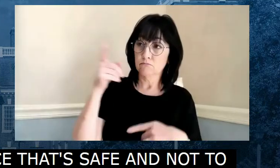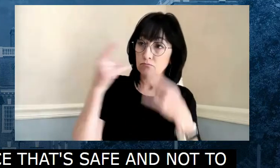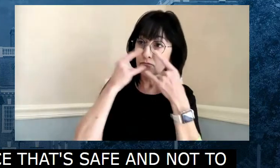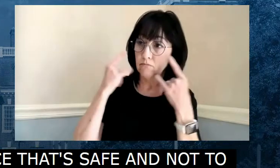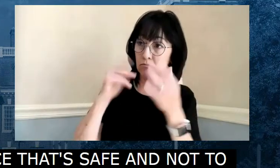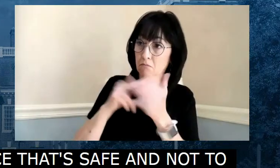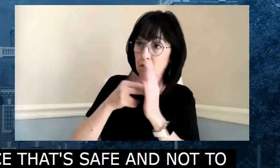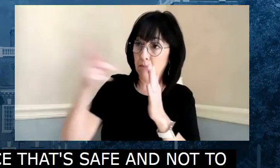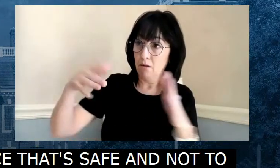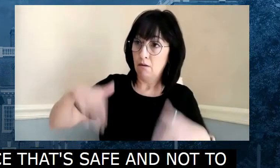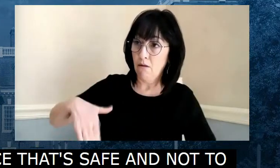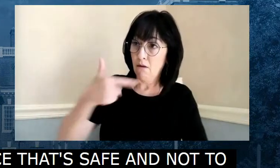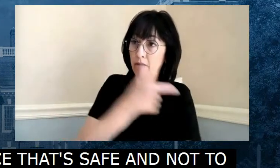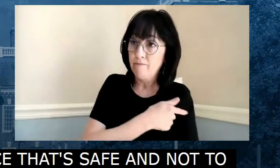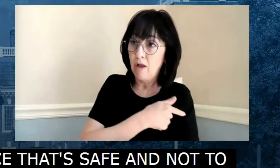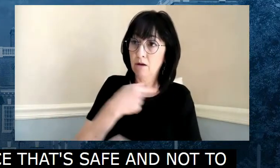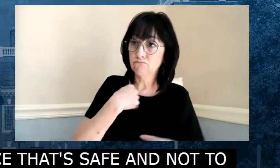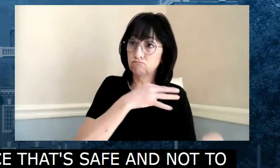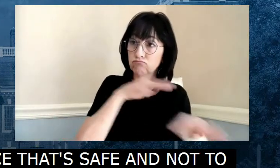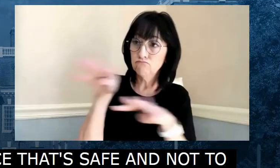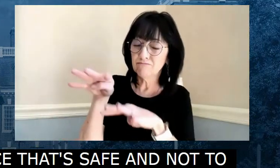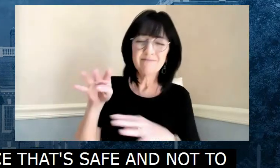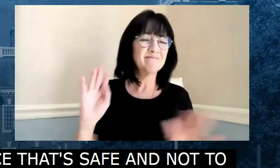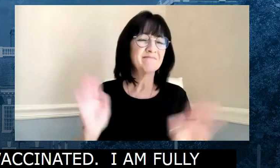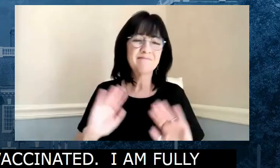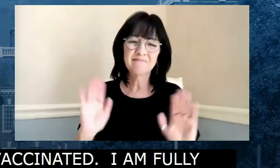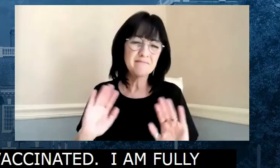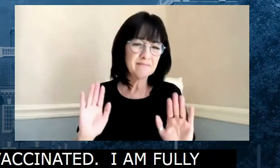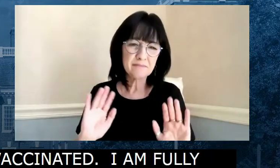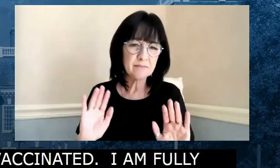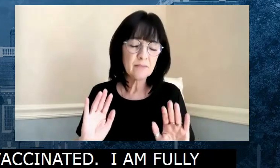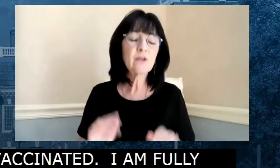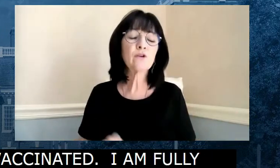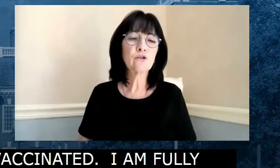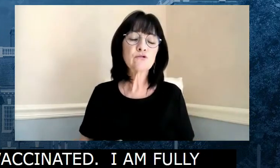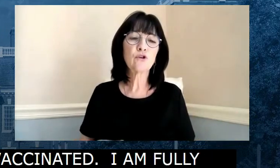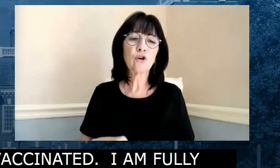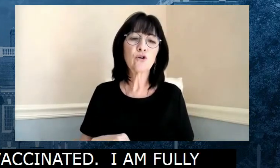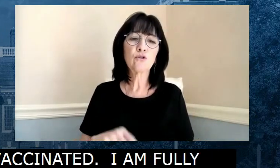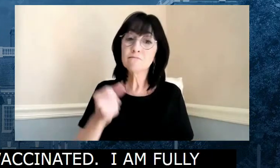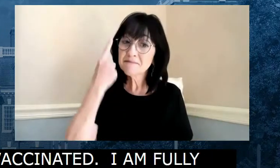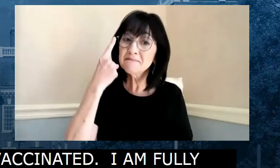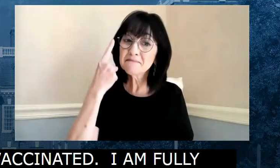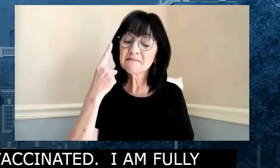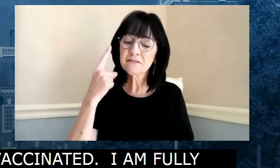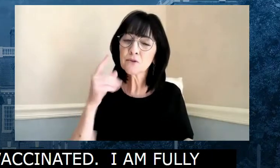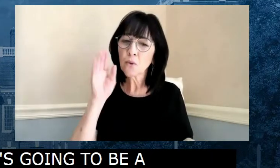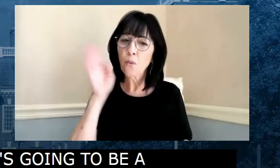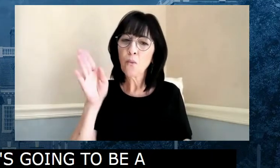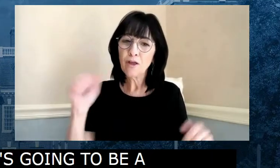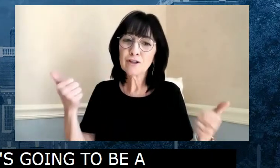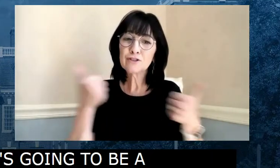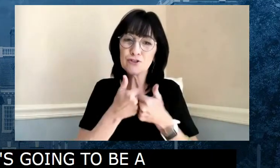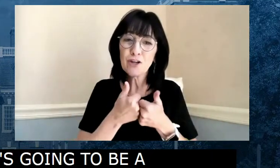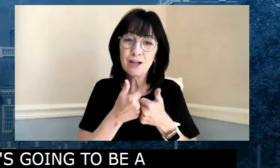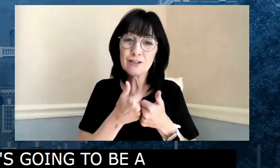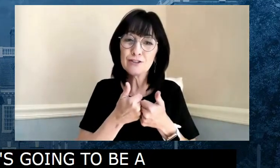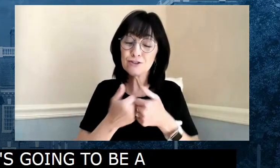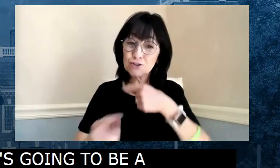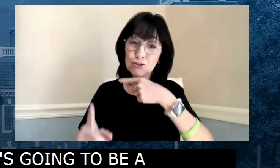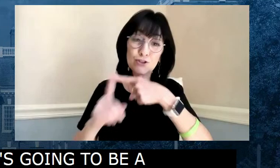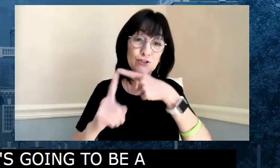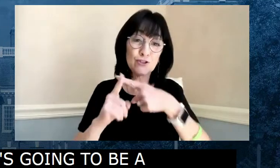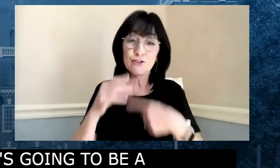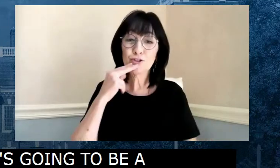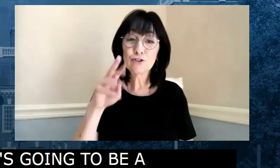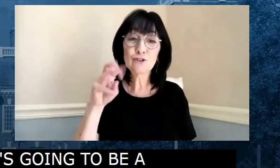vaccinated and wearing masks. So it's going to be a challenging time. It's good news though. And the bottom line is we really got to lean